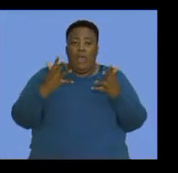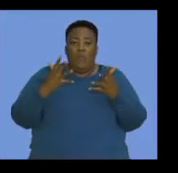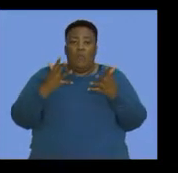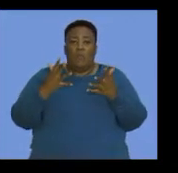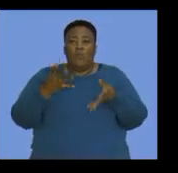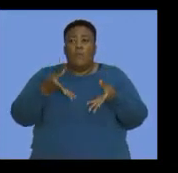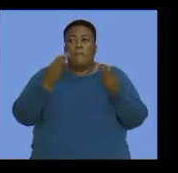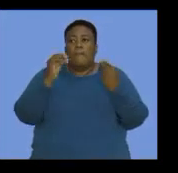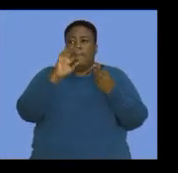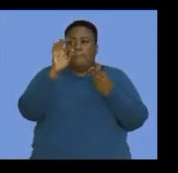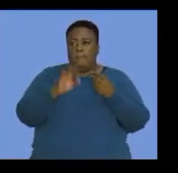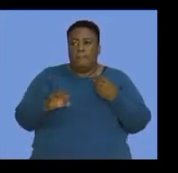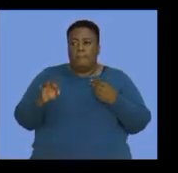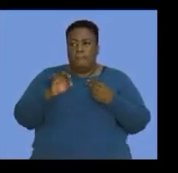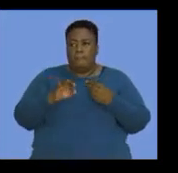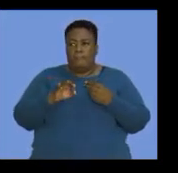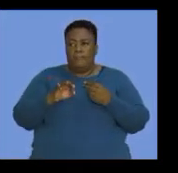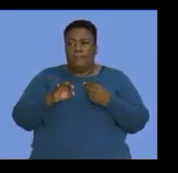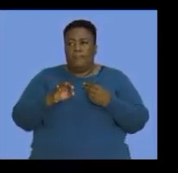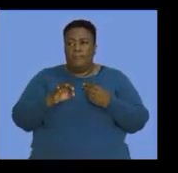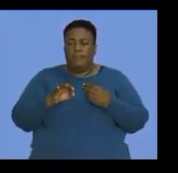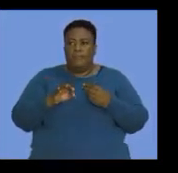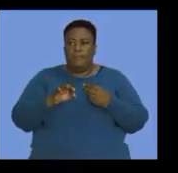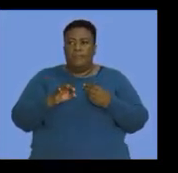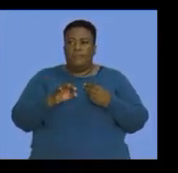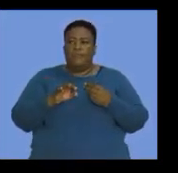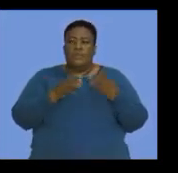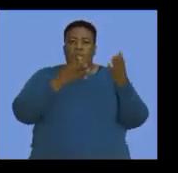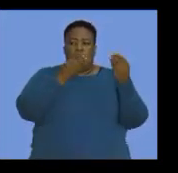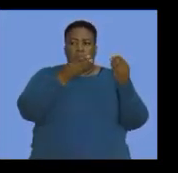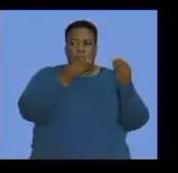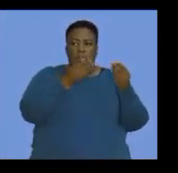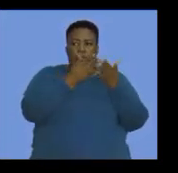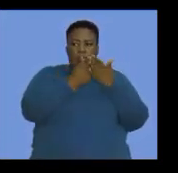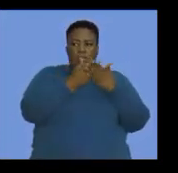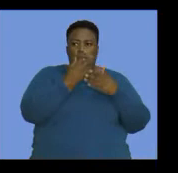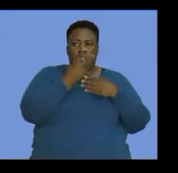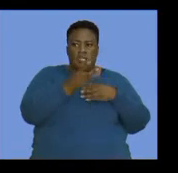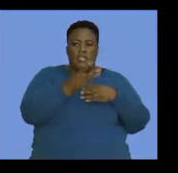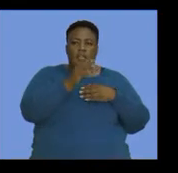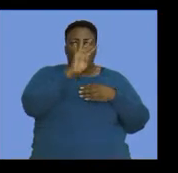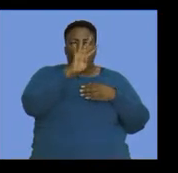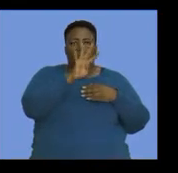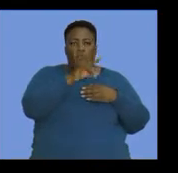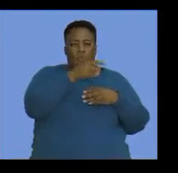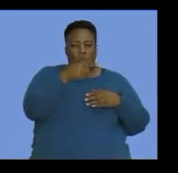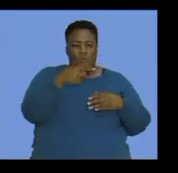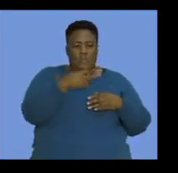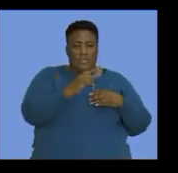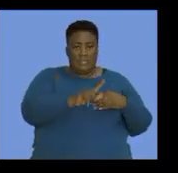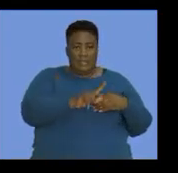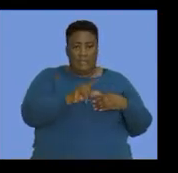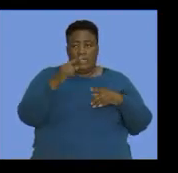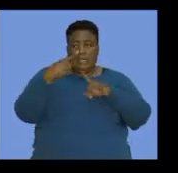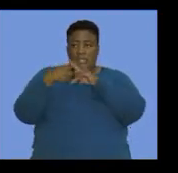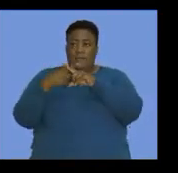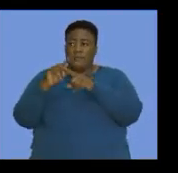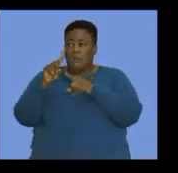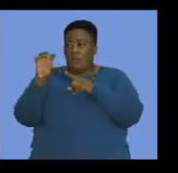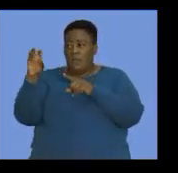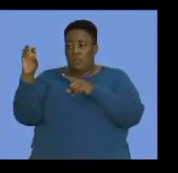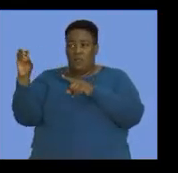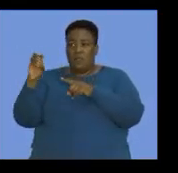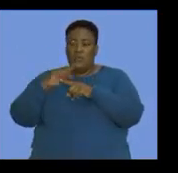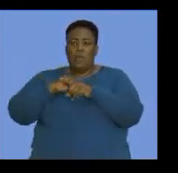means as a percentage of increase. So if you plug in the numbers, you can see that it's 44 over 7